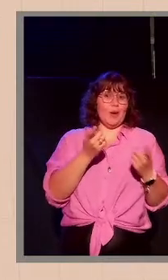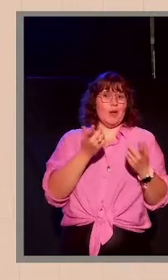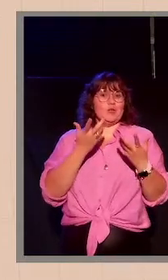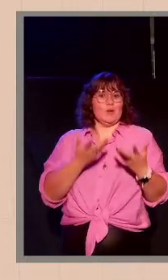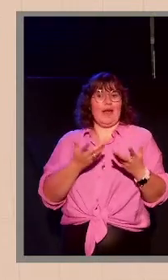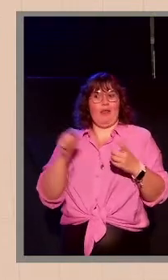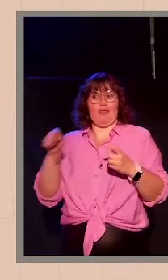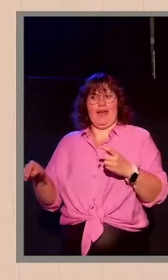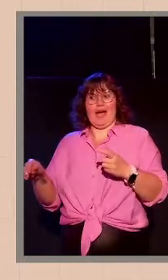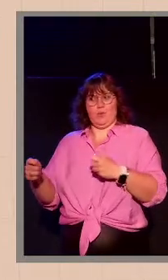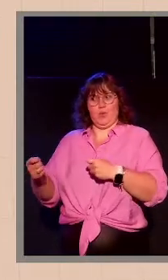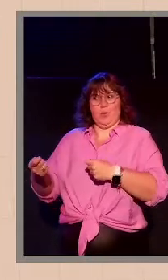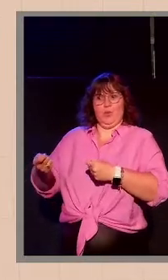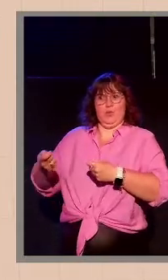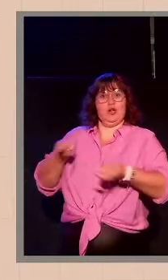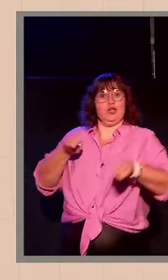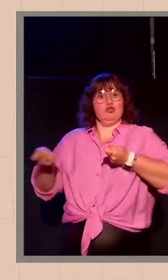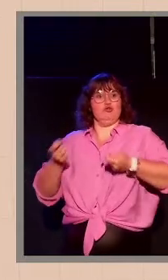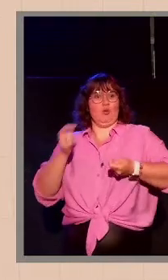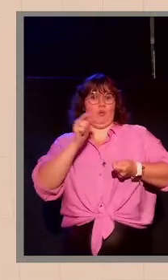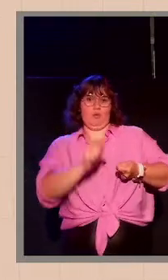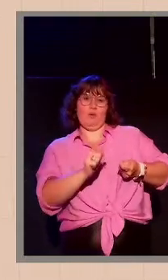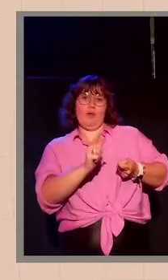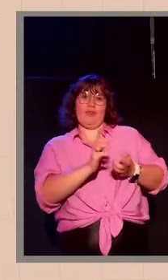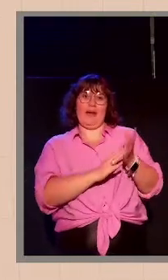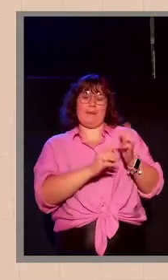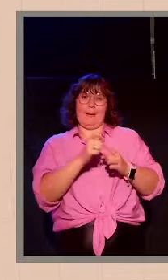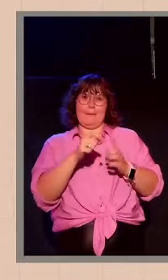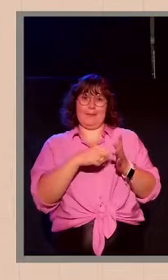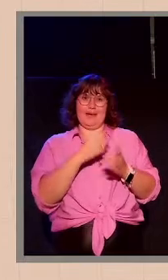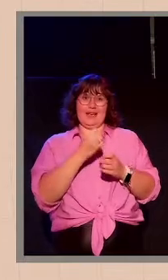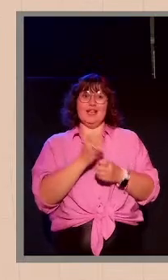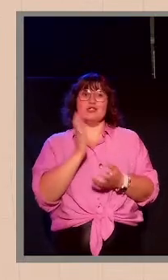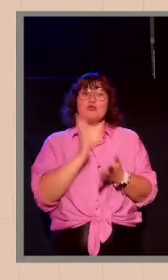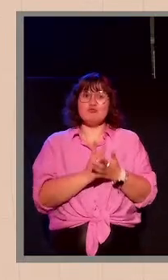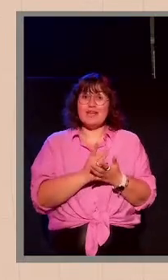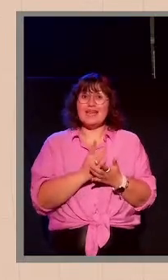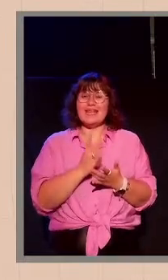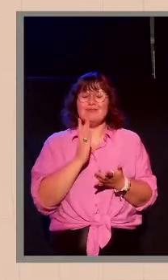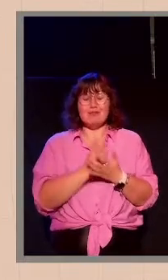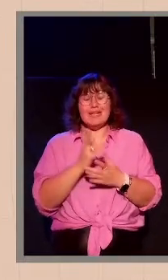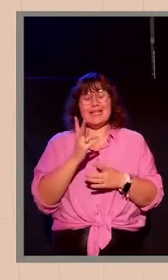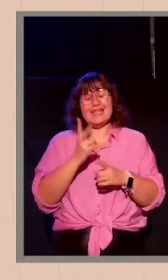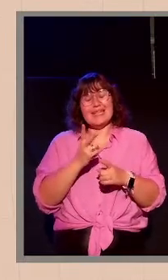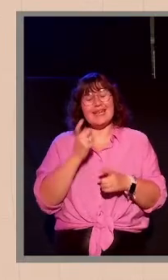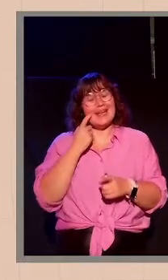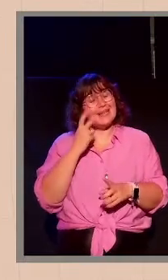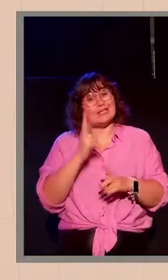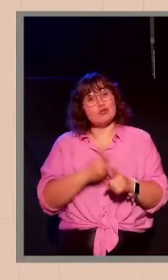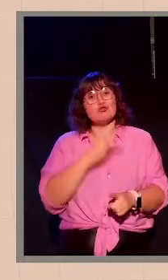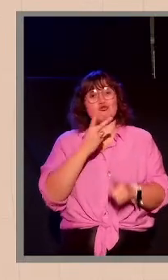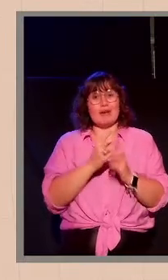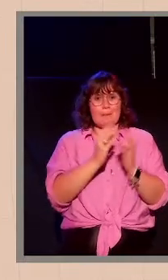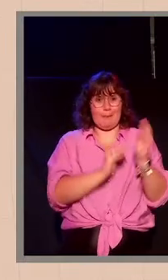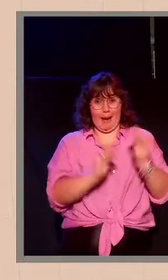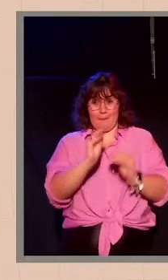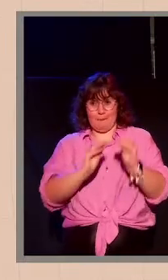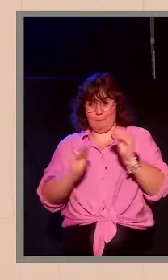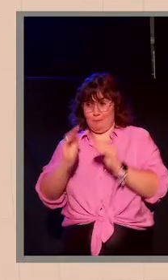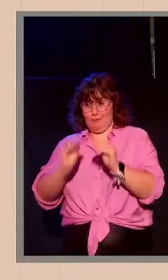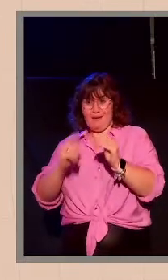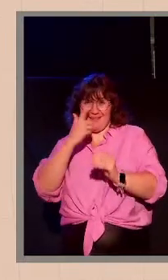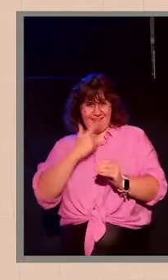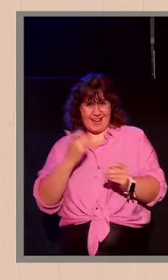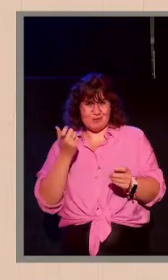control the panning. So it's really easy to remap stuff inside Ableton. This is sort of what it does well. It's sort